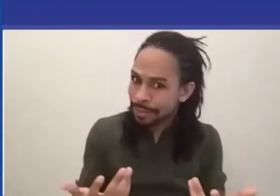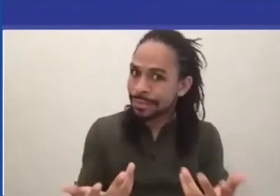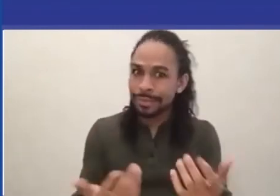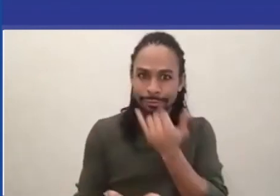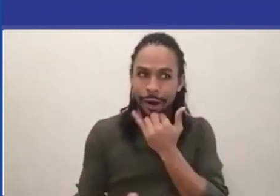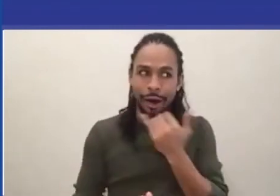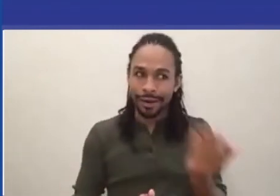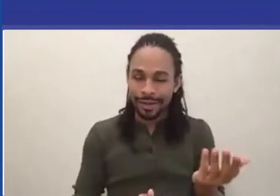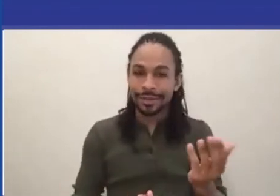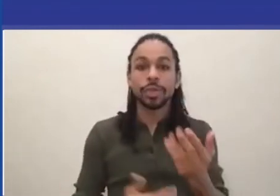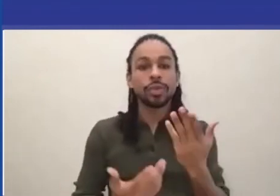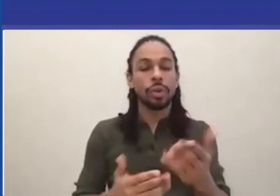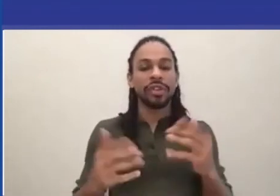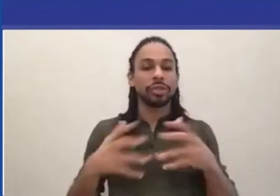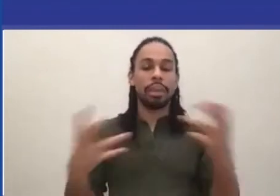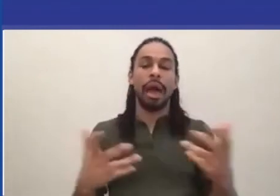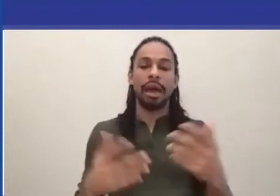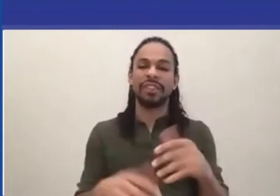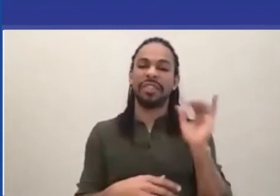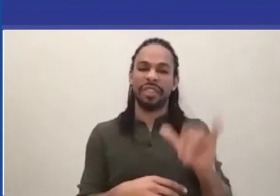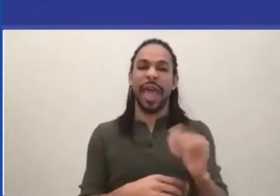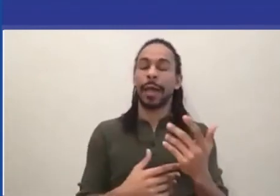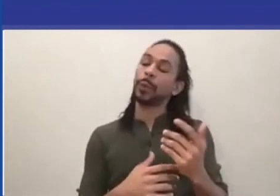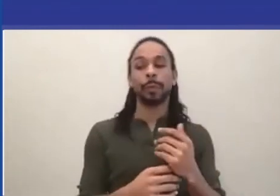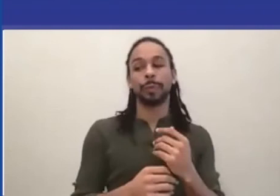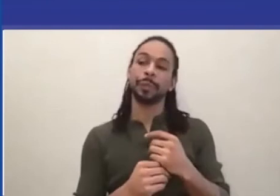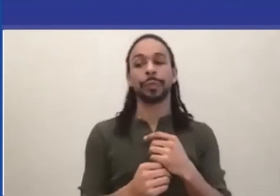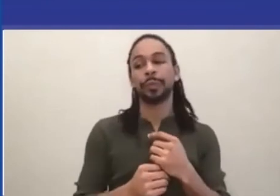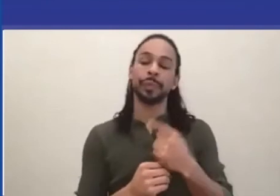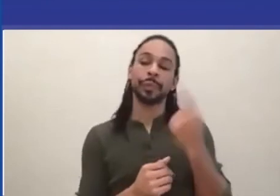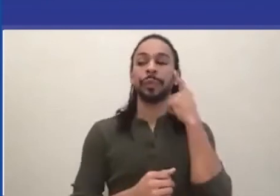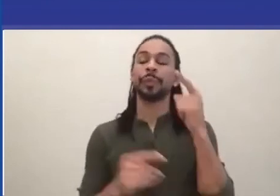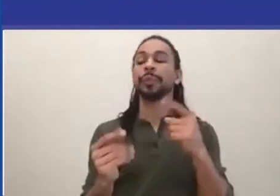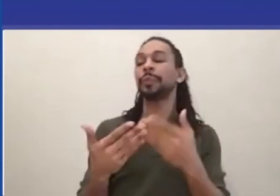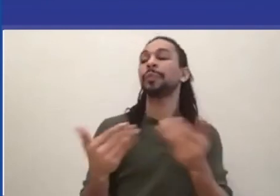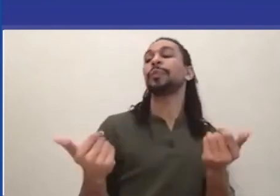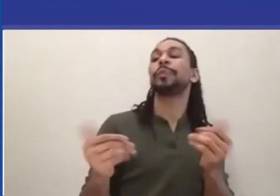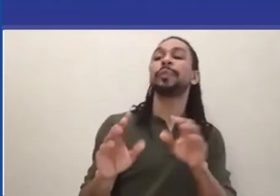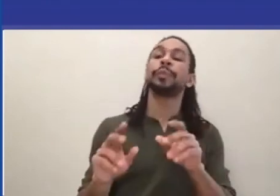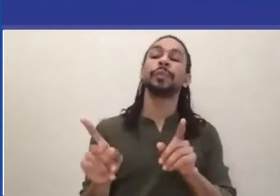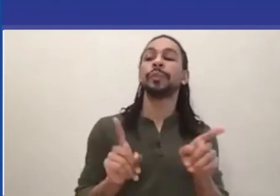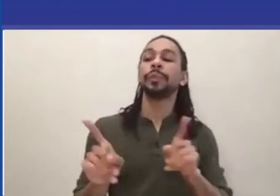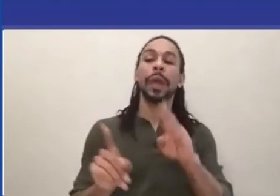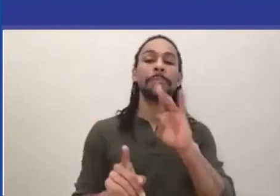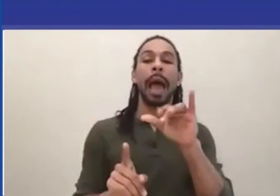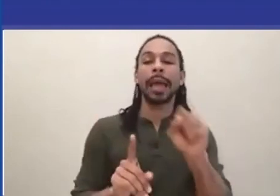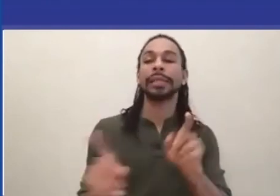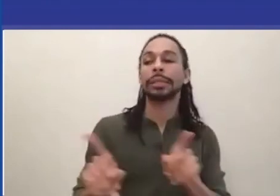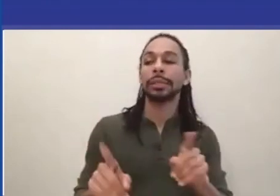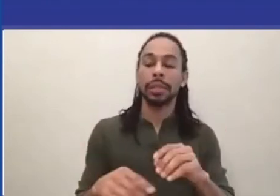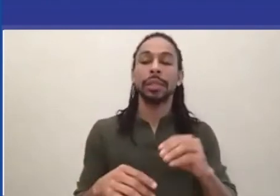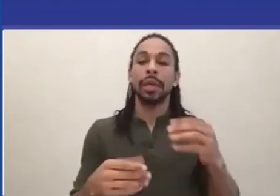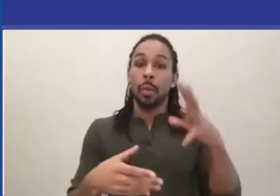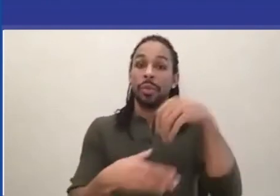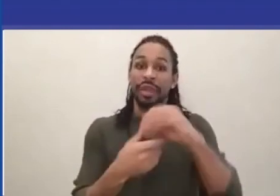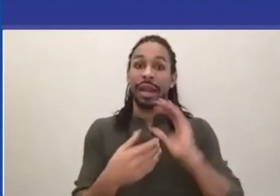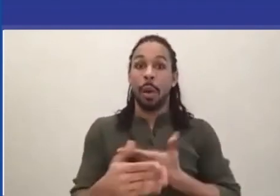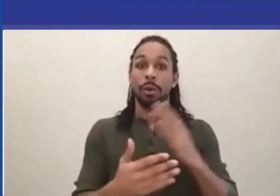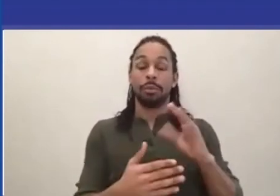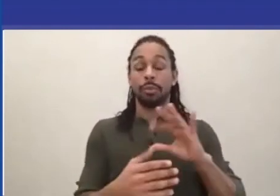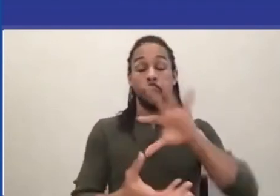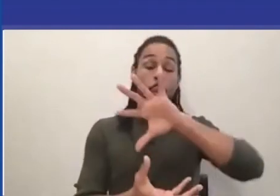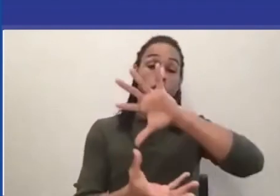I think what we see in our overall structure of white supremacy in this country very much shows up in